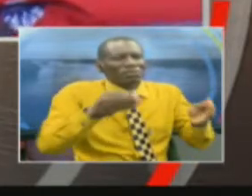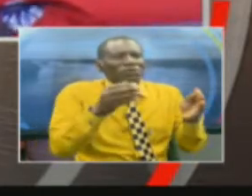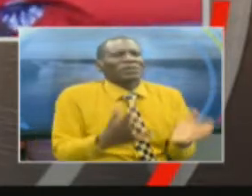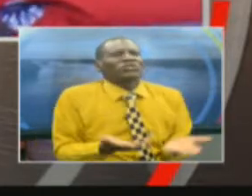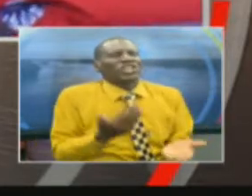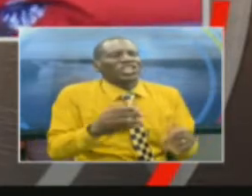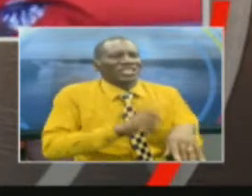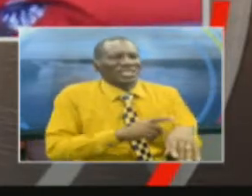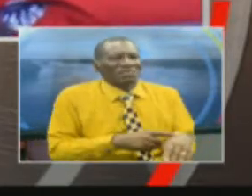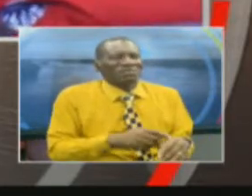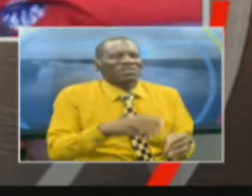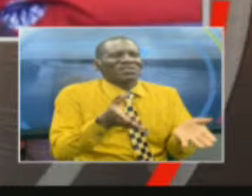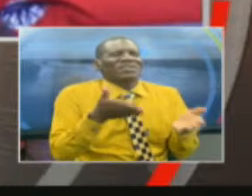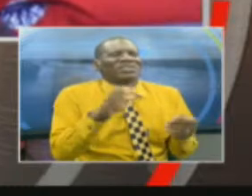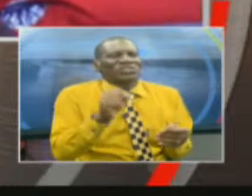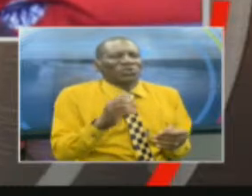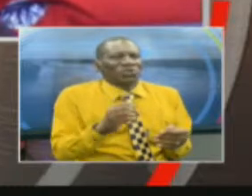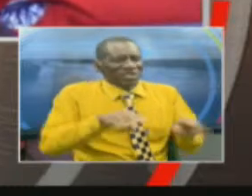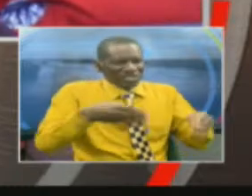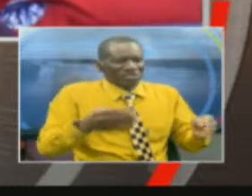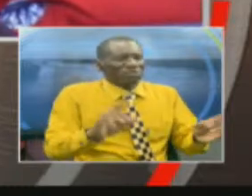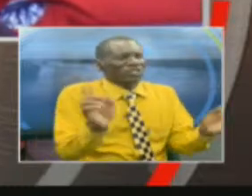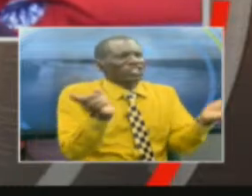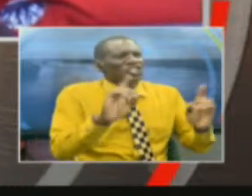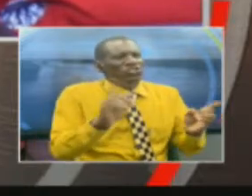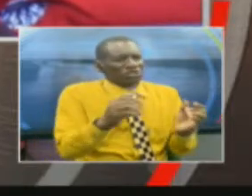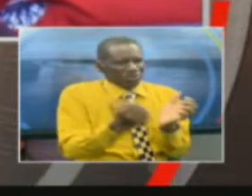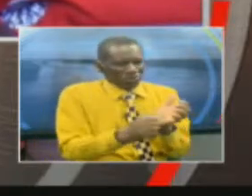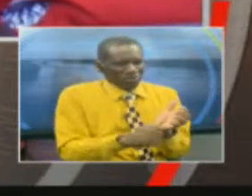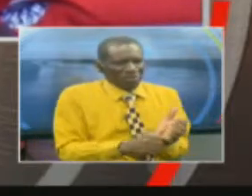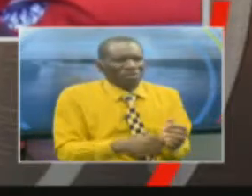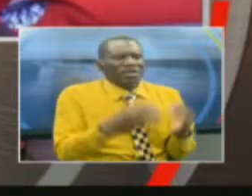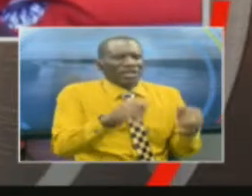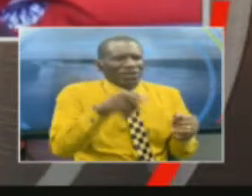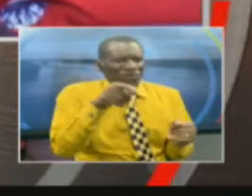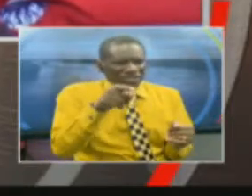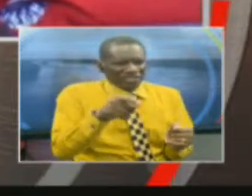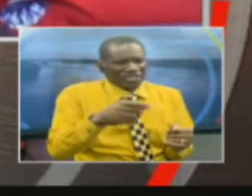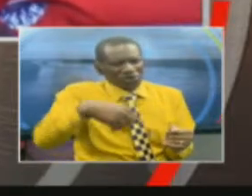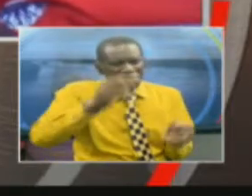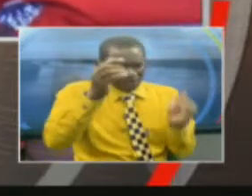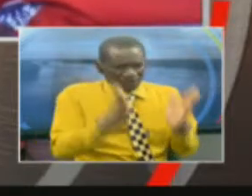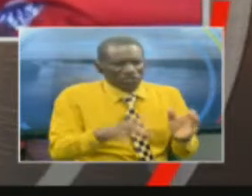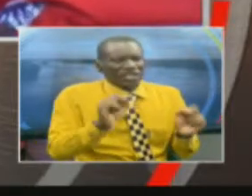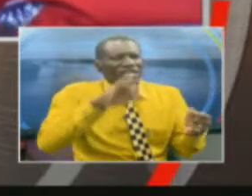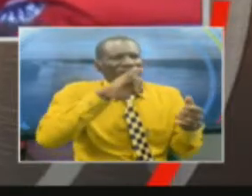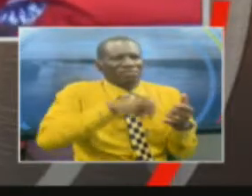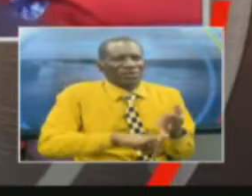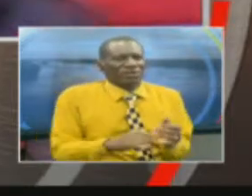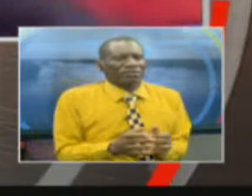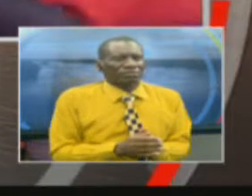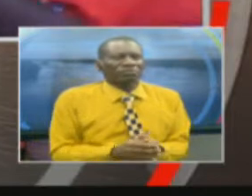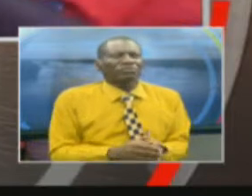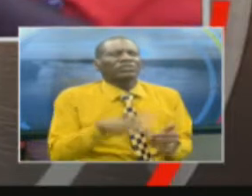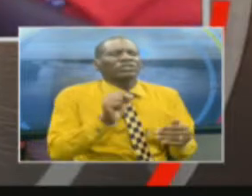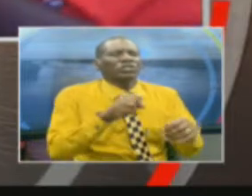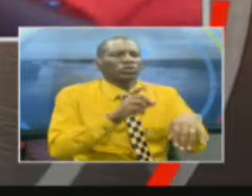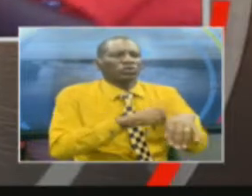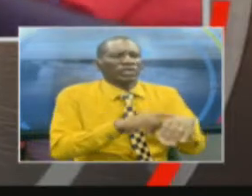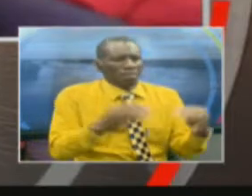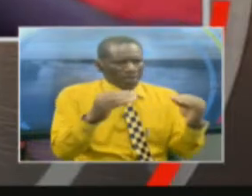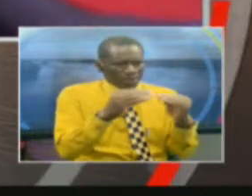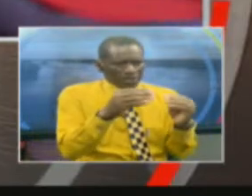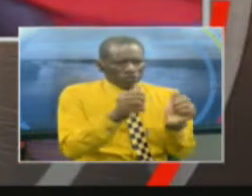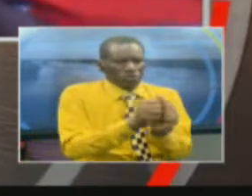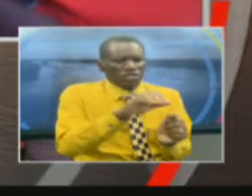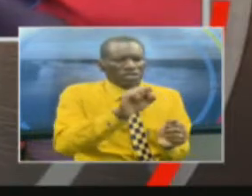anytime. So disability is not inability. So that is the right person I can go with. So when I met